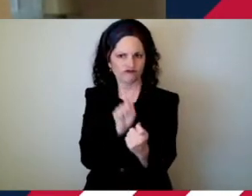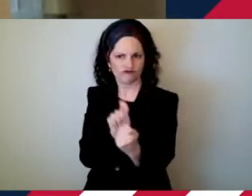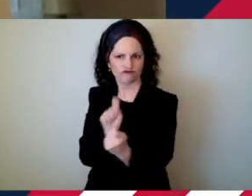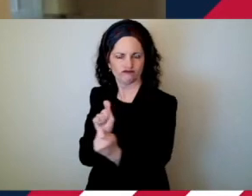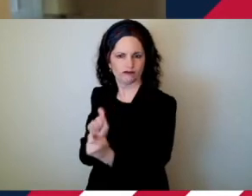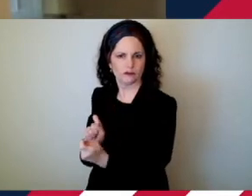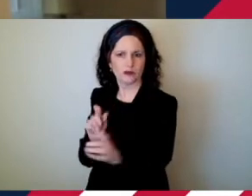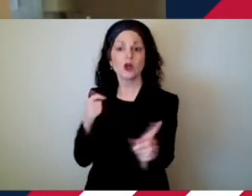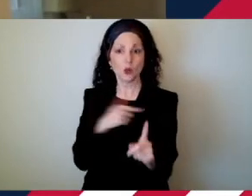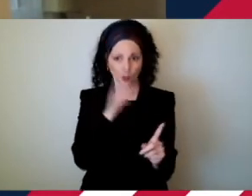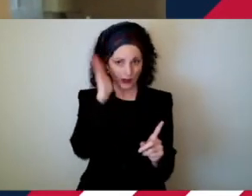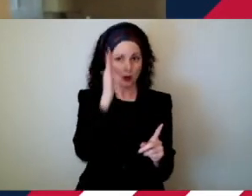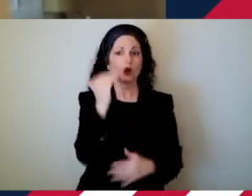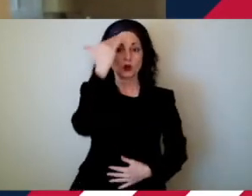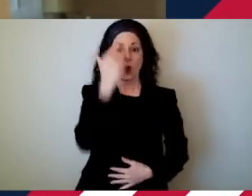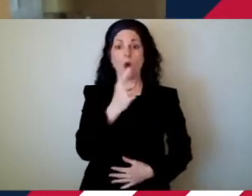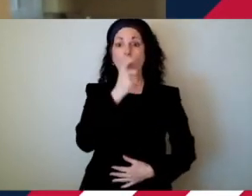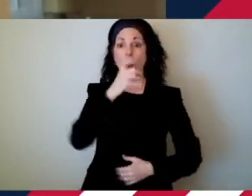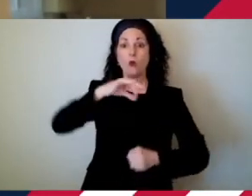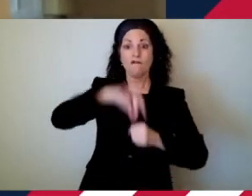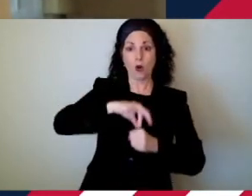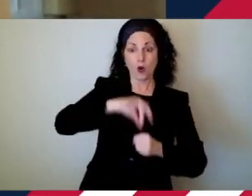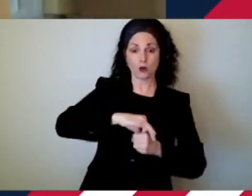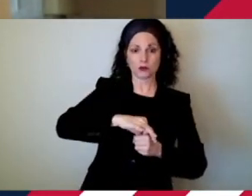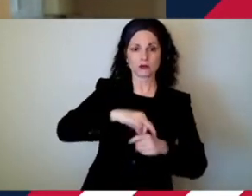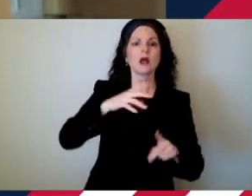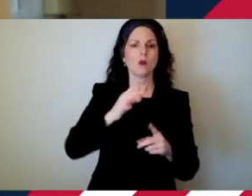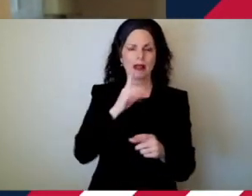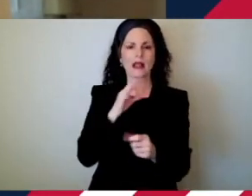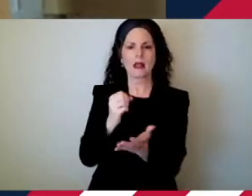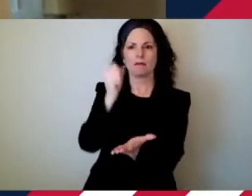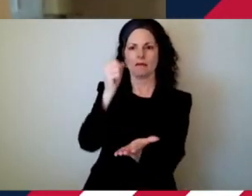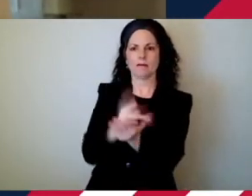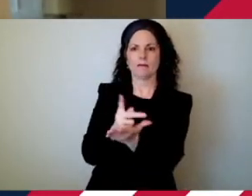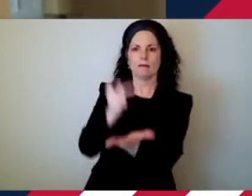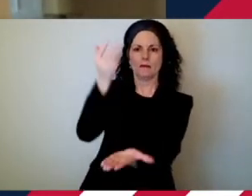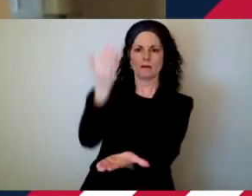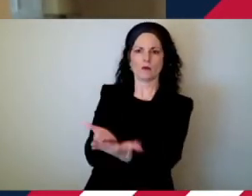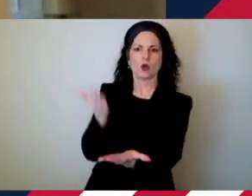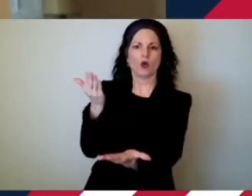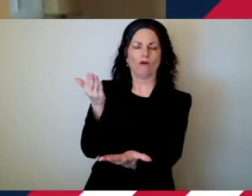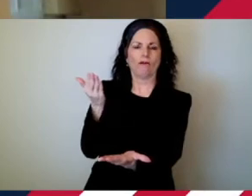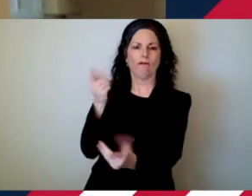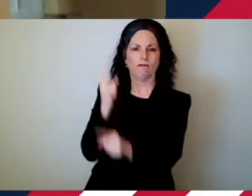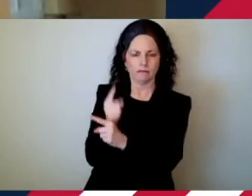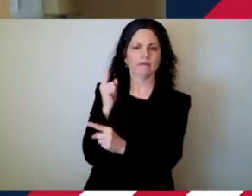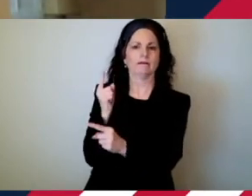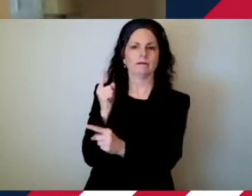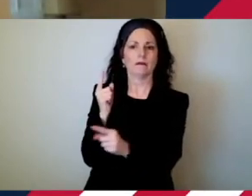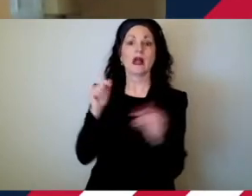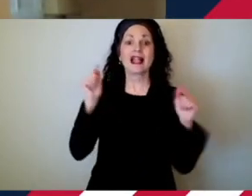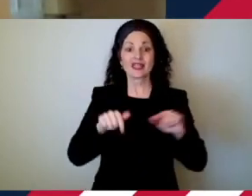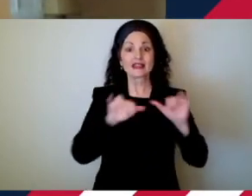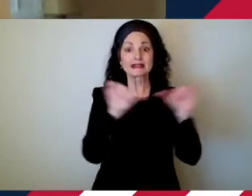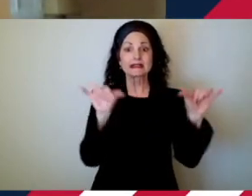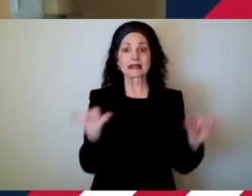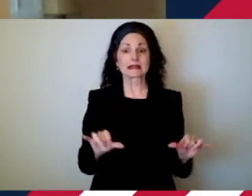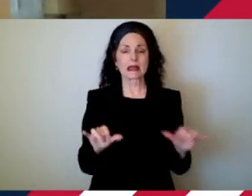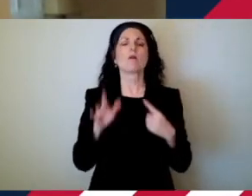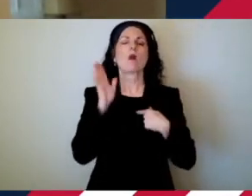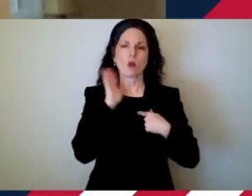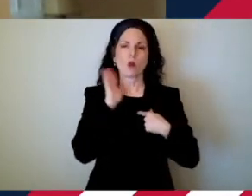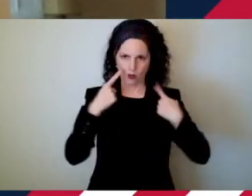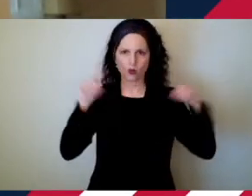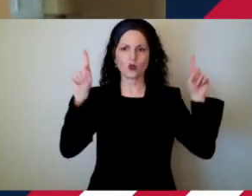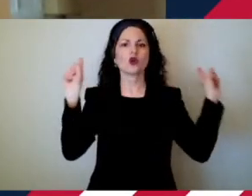the substance of their vote. This is a system built to work, to ensure delegate participation